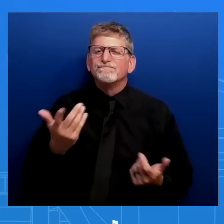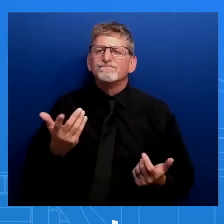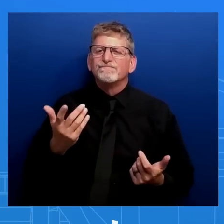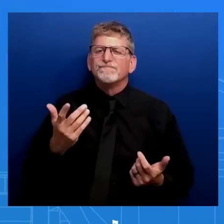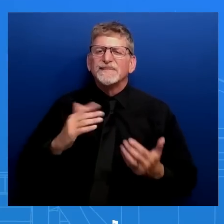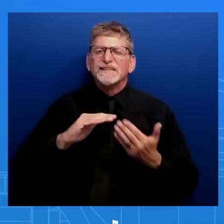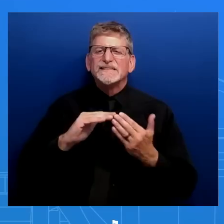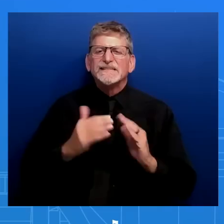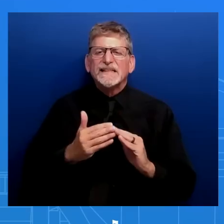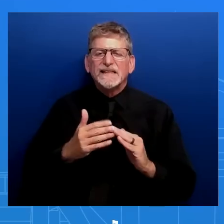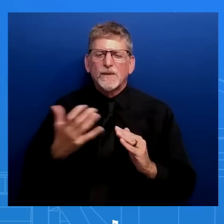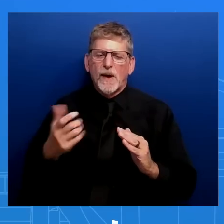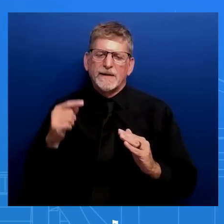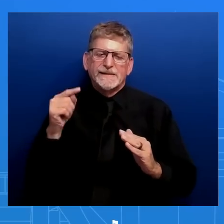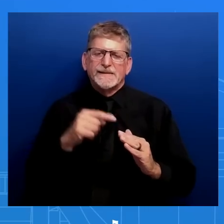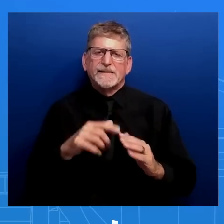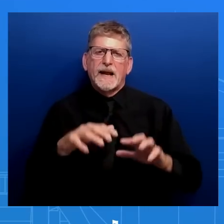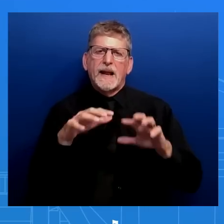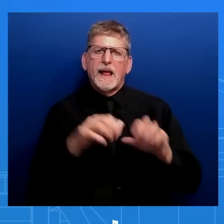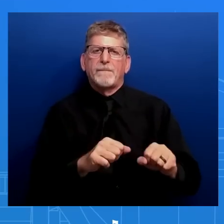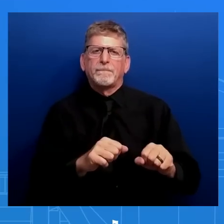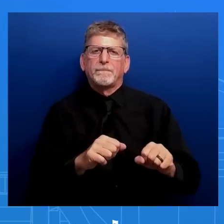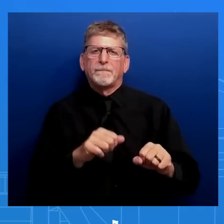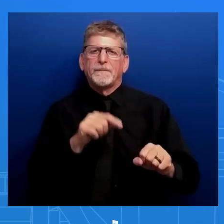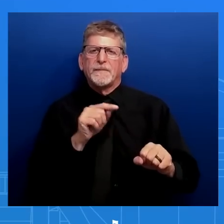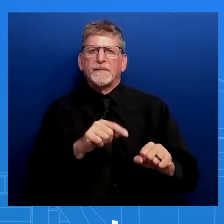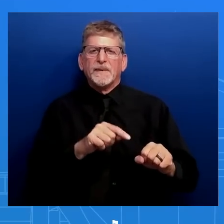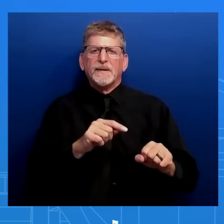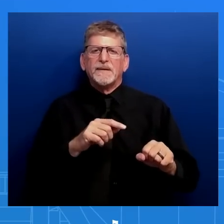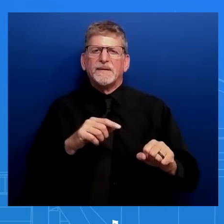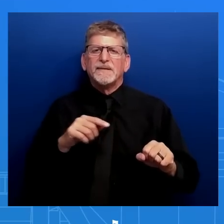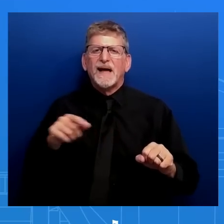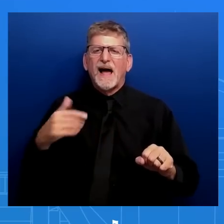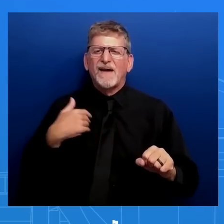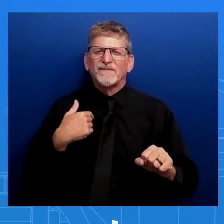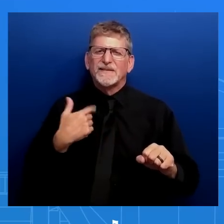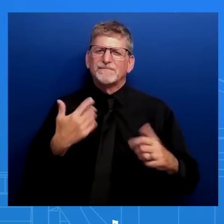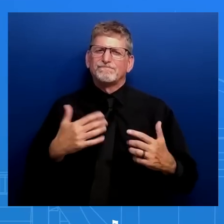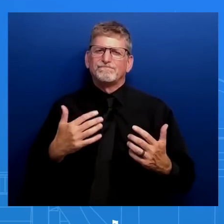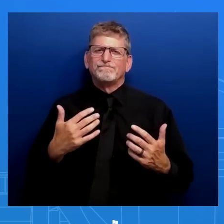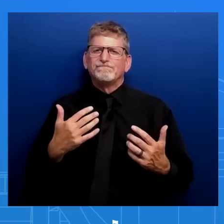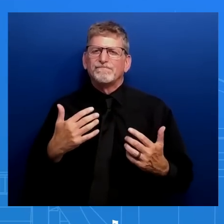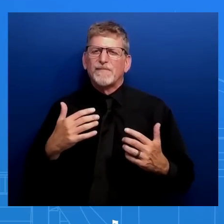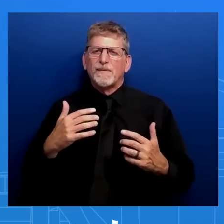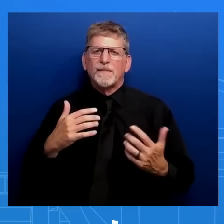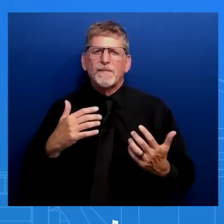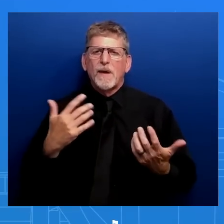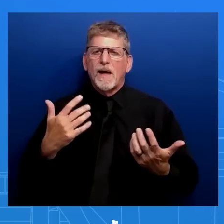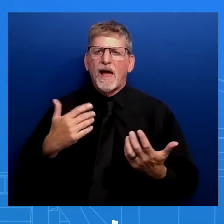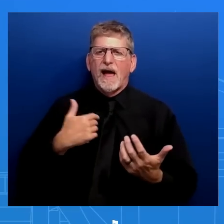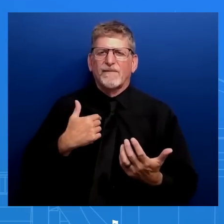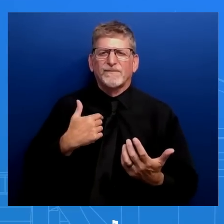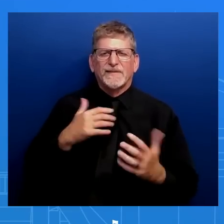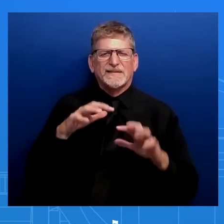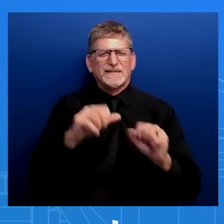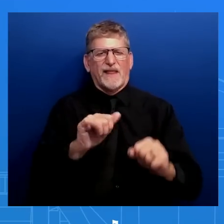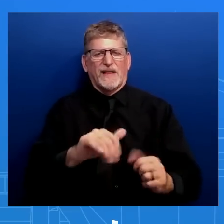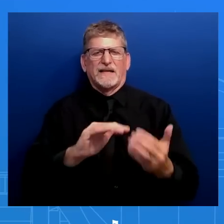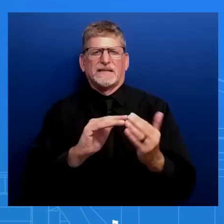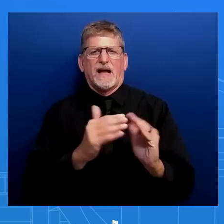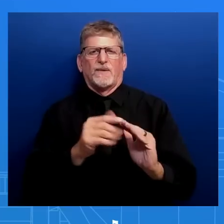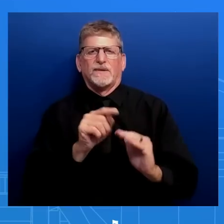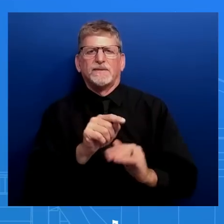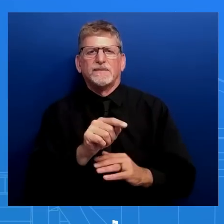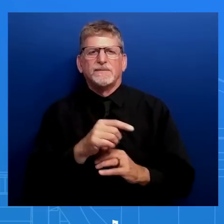had a major factor on their ability to take that town. But as I have said many, many times. I mean,